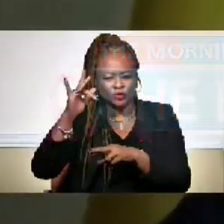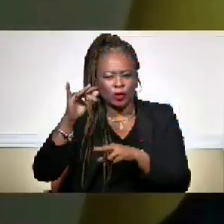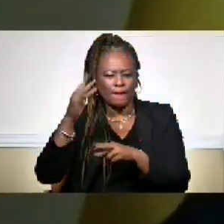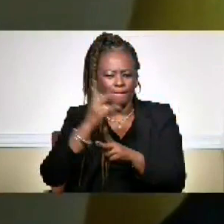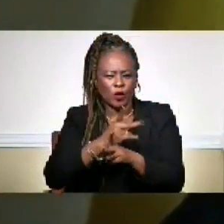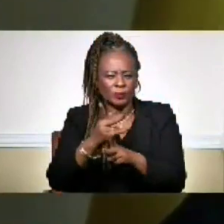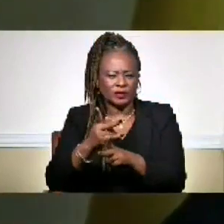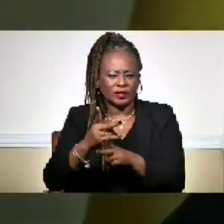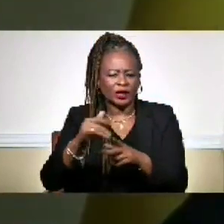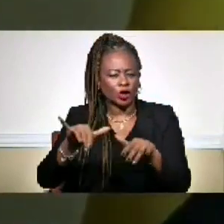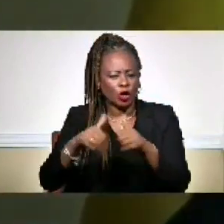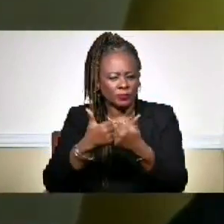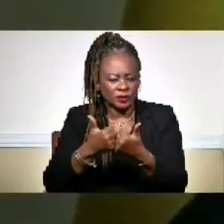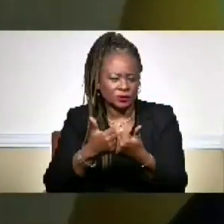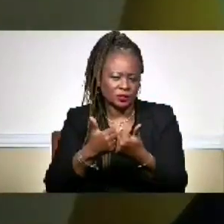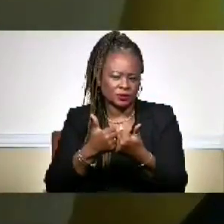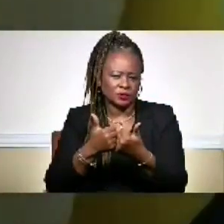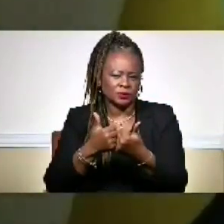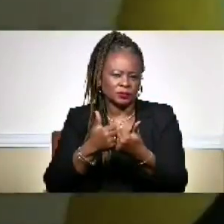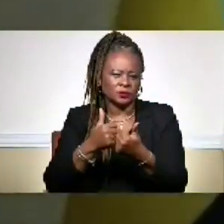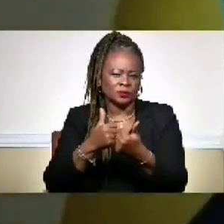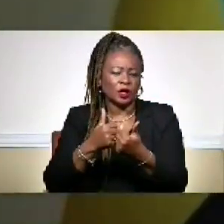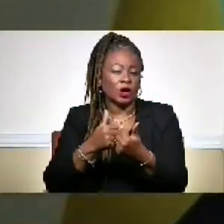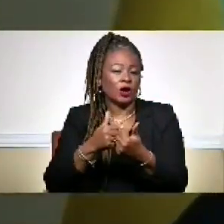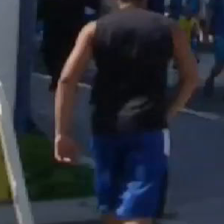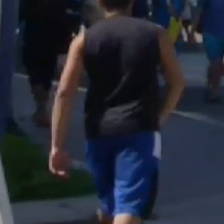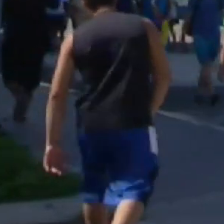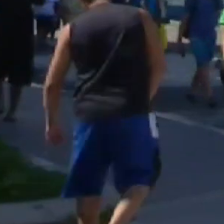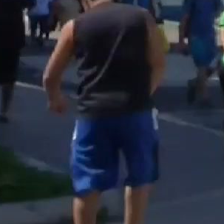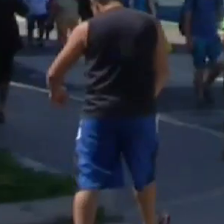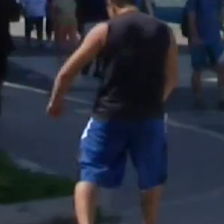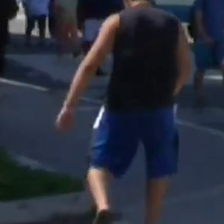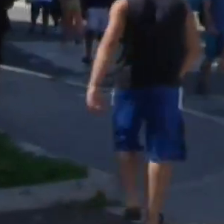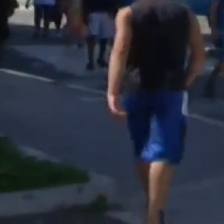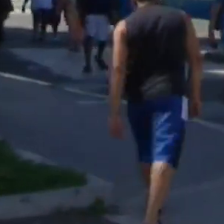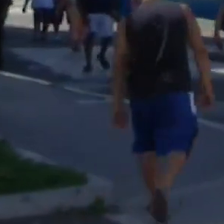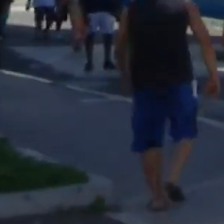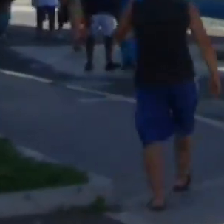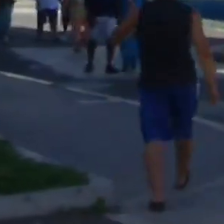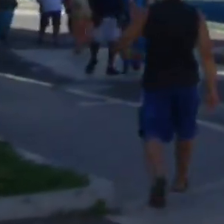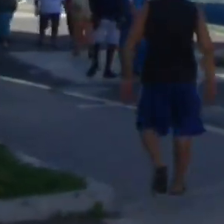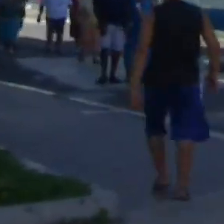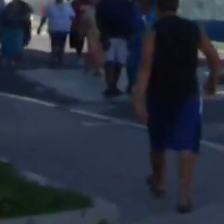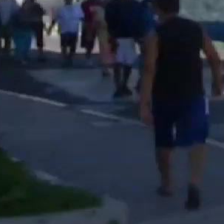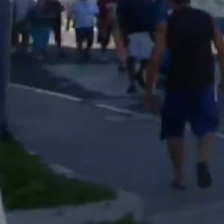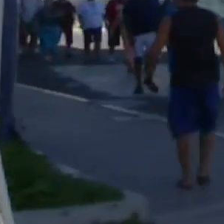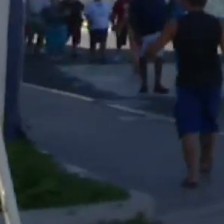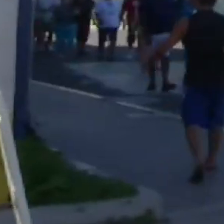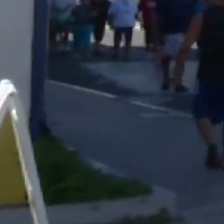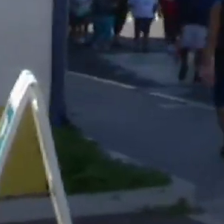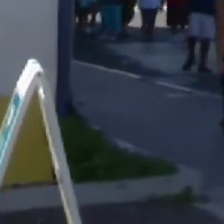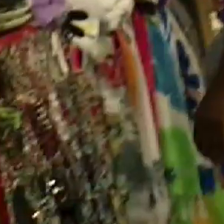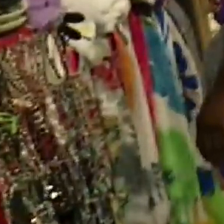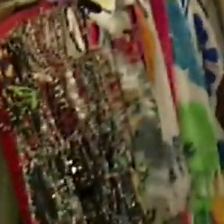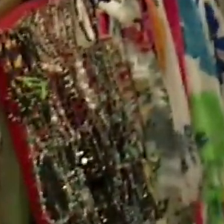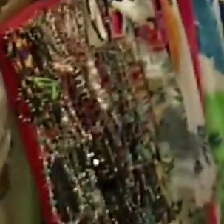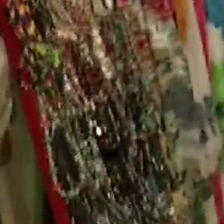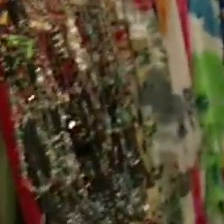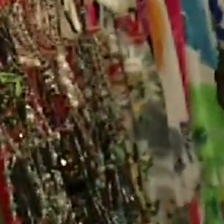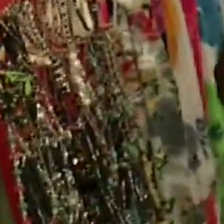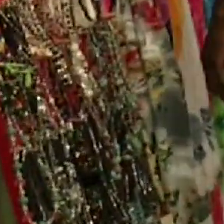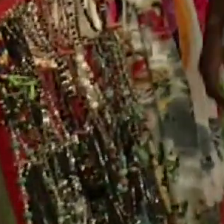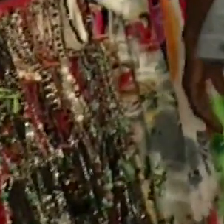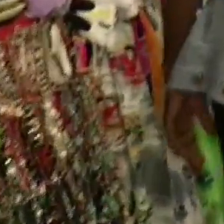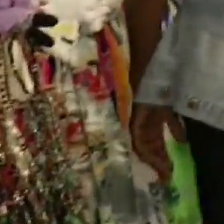and competition policies. Of course, on the horizon, we have the nation's eventual accession to the World Trade